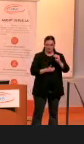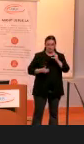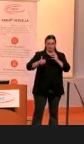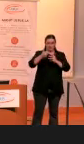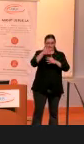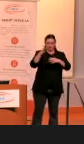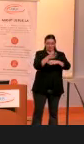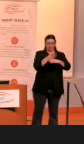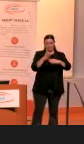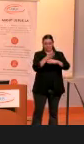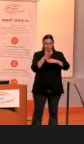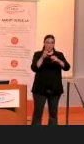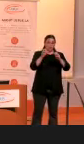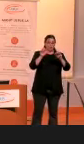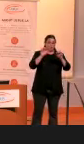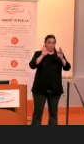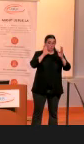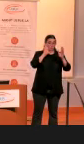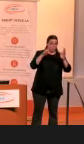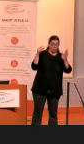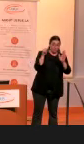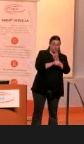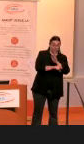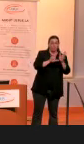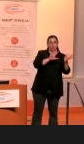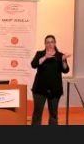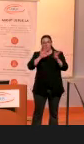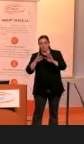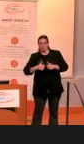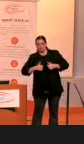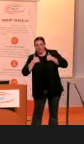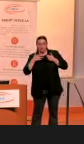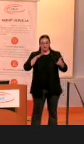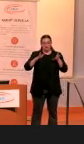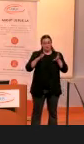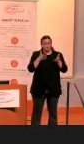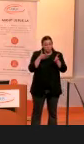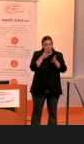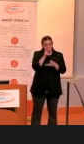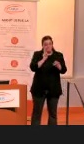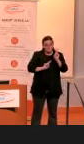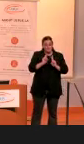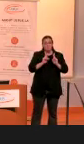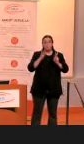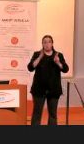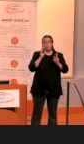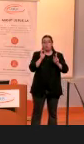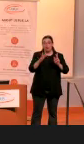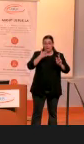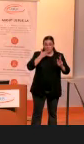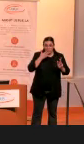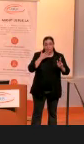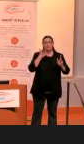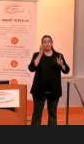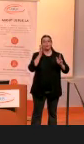scale of demise in people of color and people as well